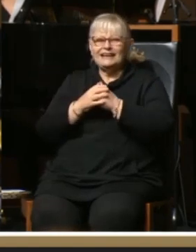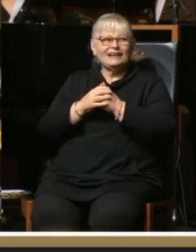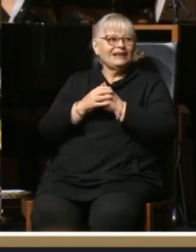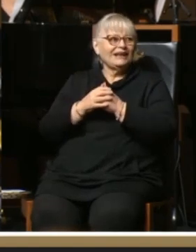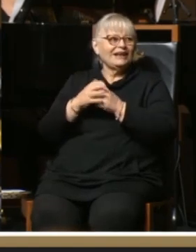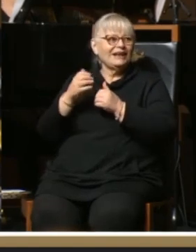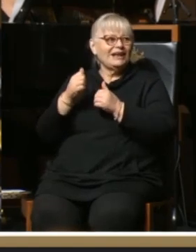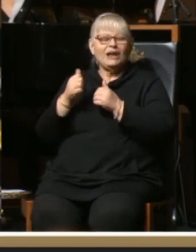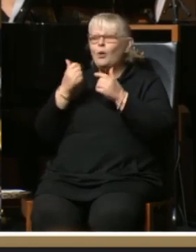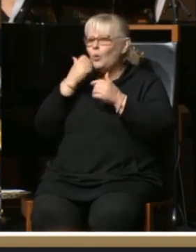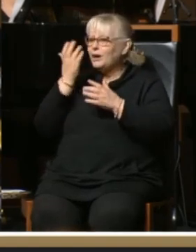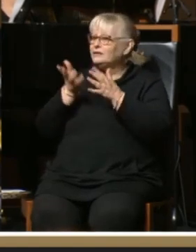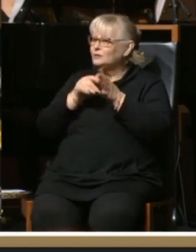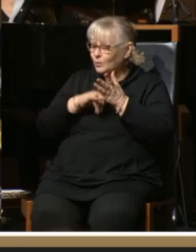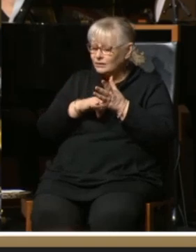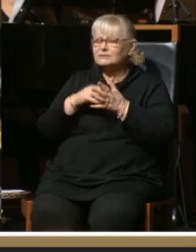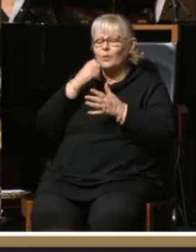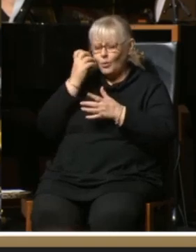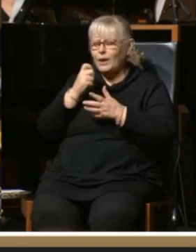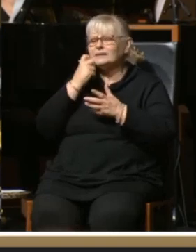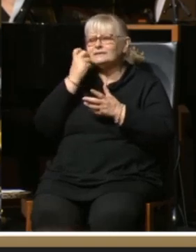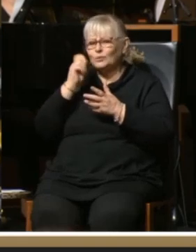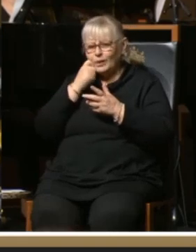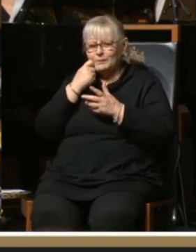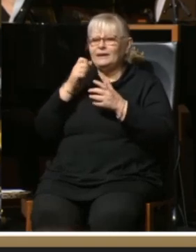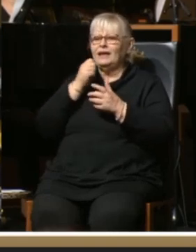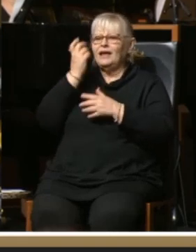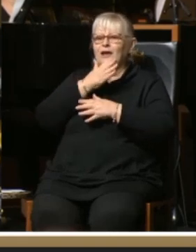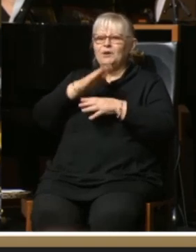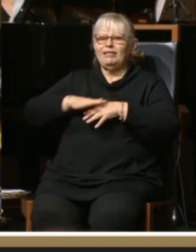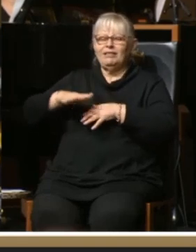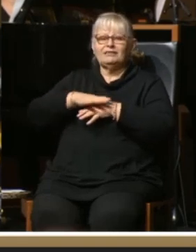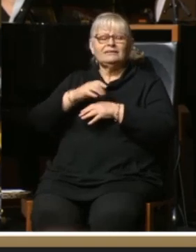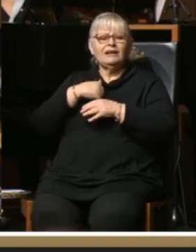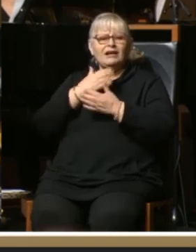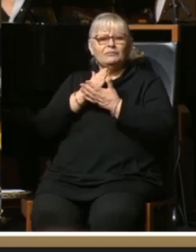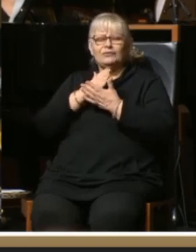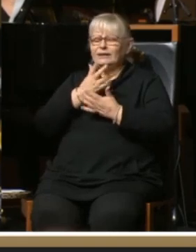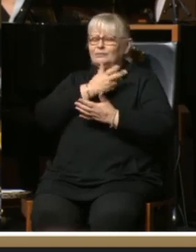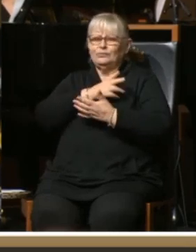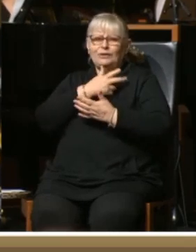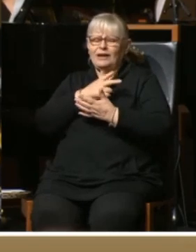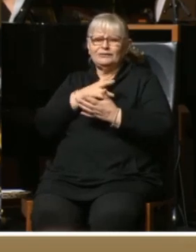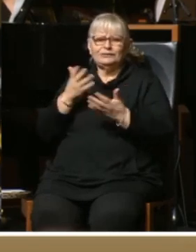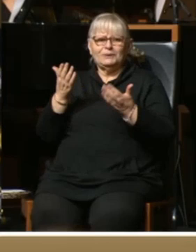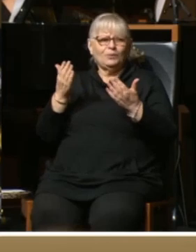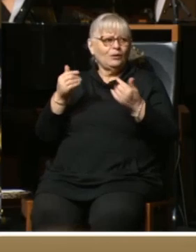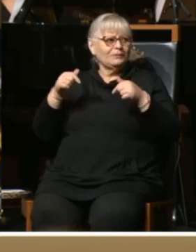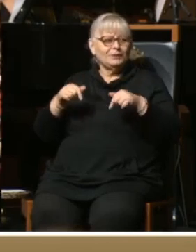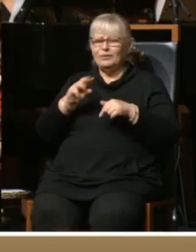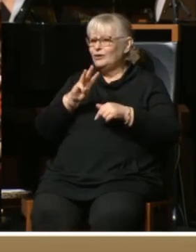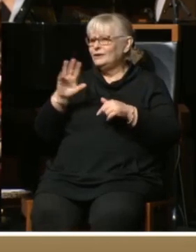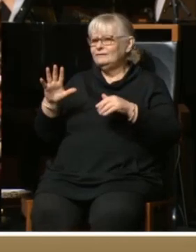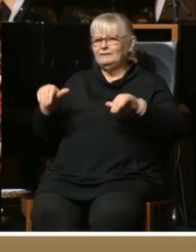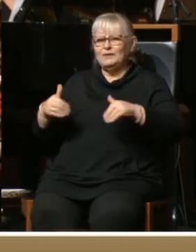this always was and always will be Aboriginal land. And it fills me with particular pride to be welcomed to this